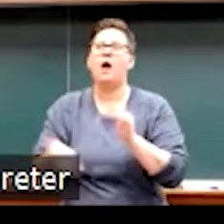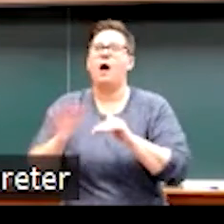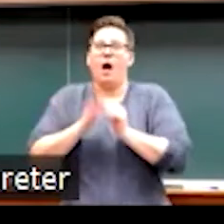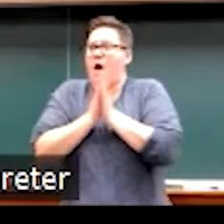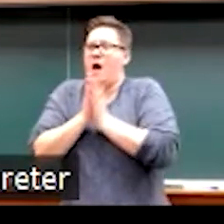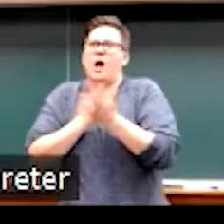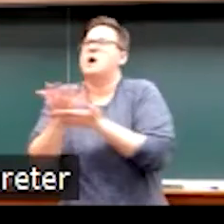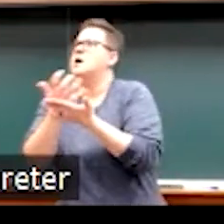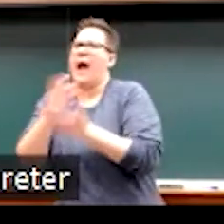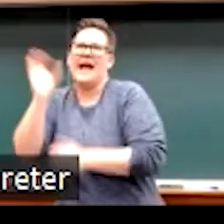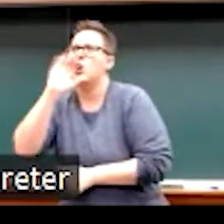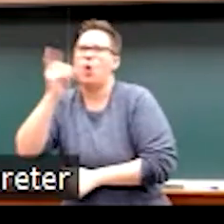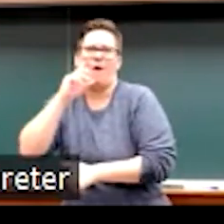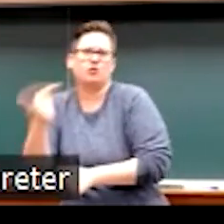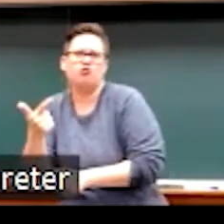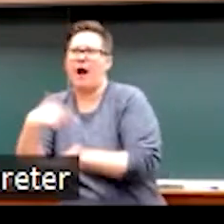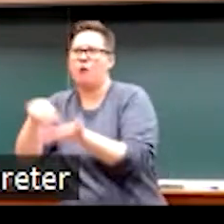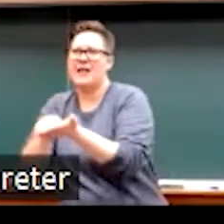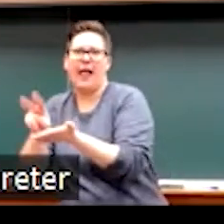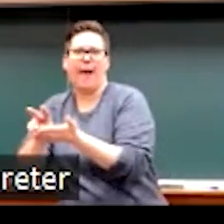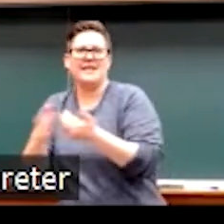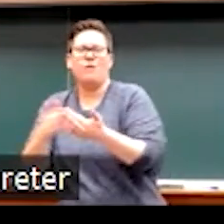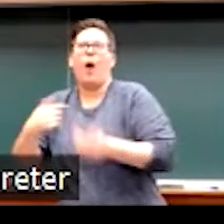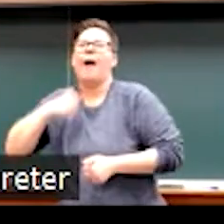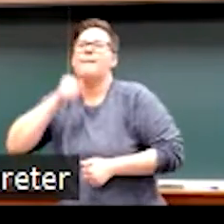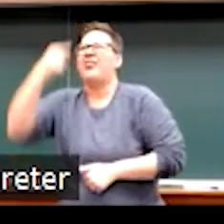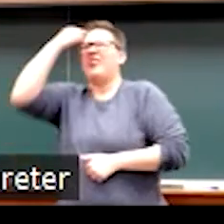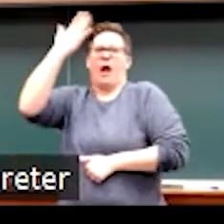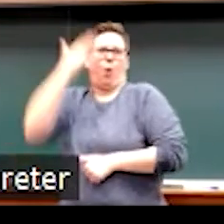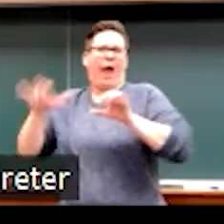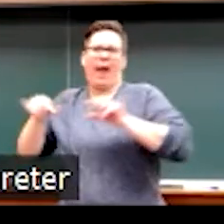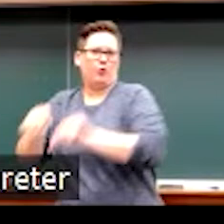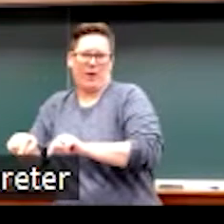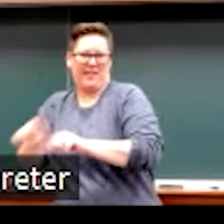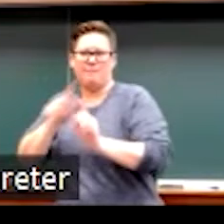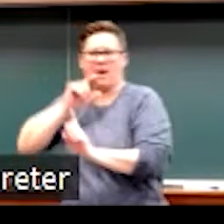drug seeking and relapse, even if that's not part of the conscious approach to why you're doing it.